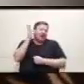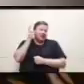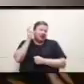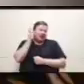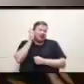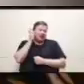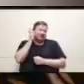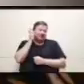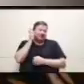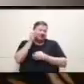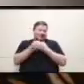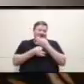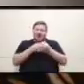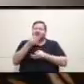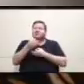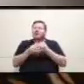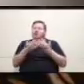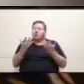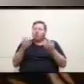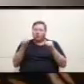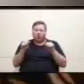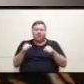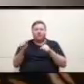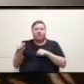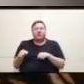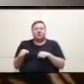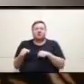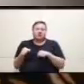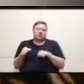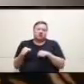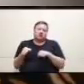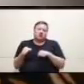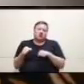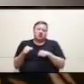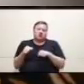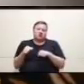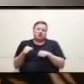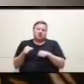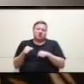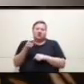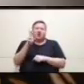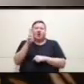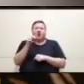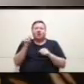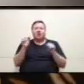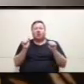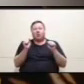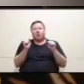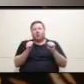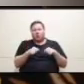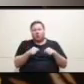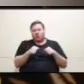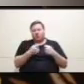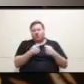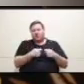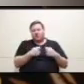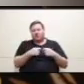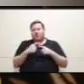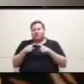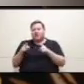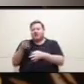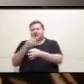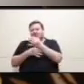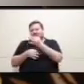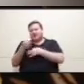the confirmation of the unauthorized irregular expenditure. But the explanation is